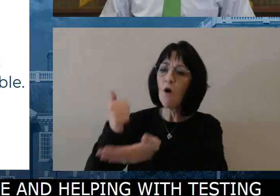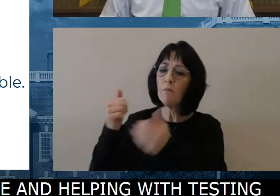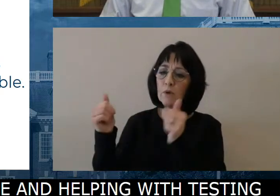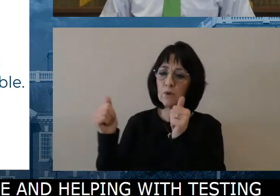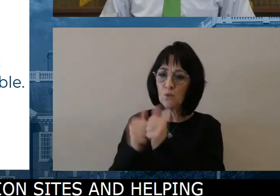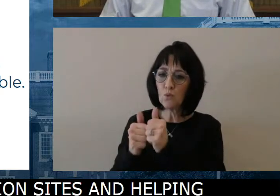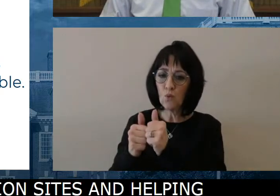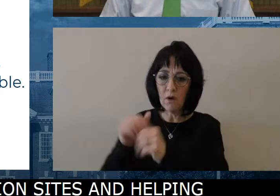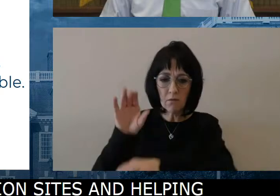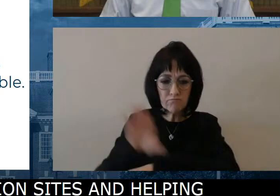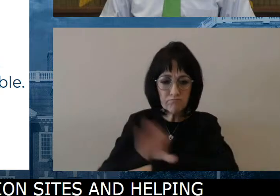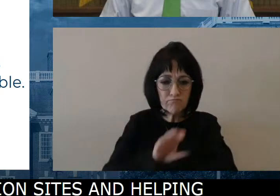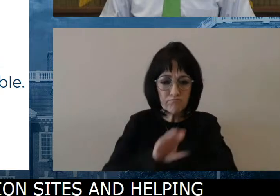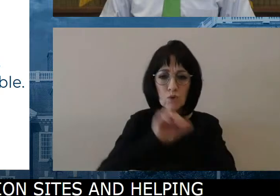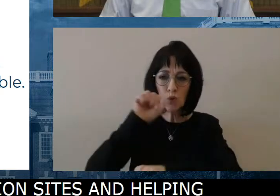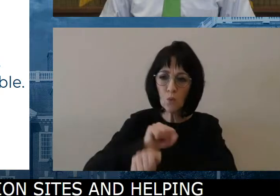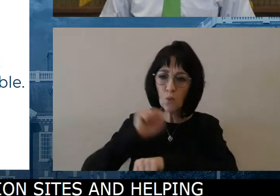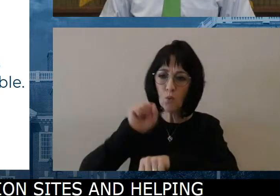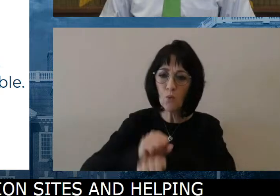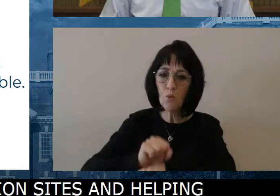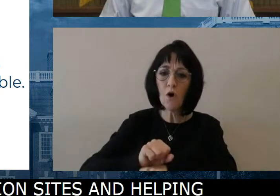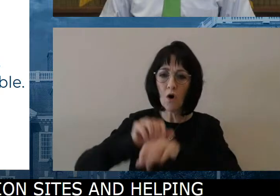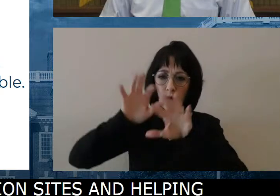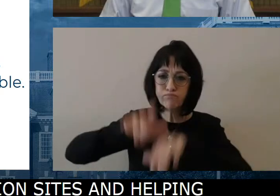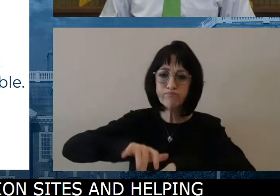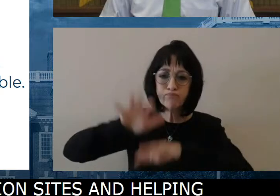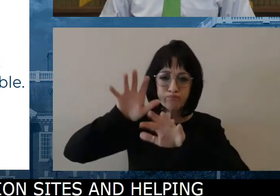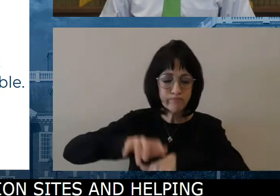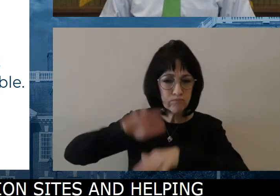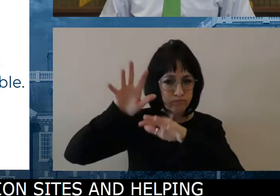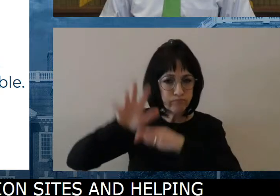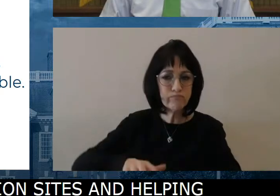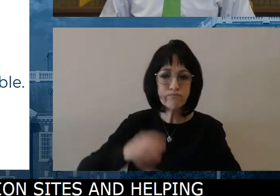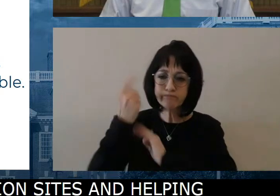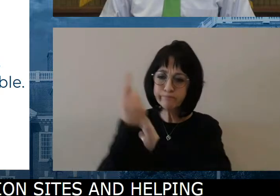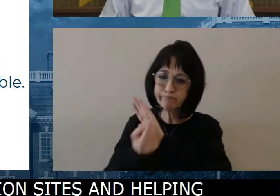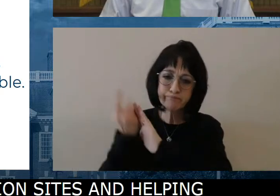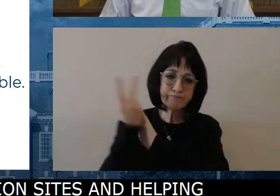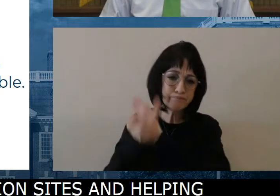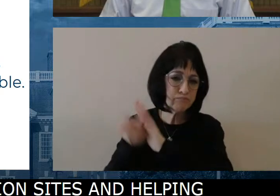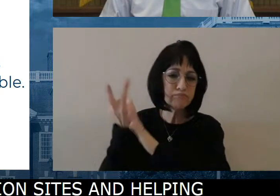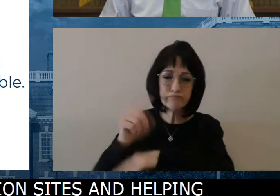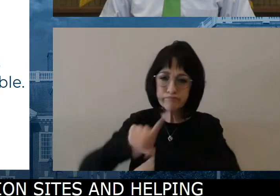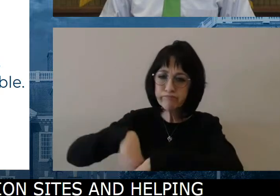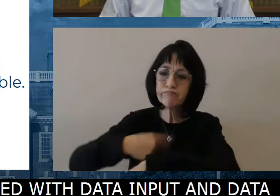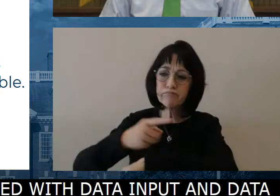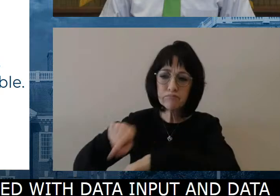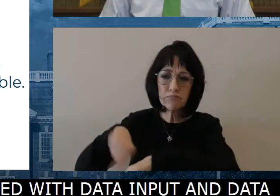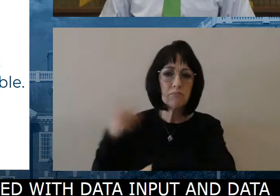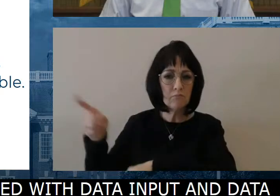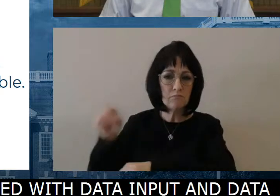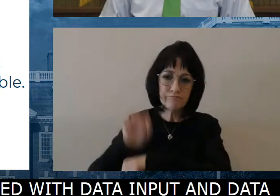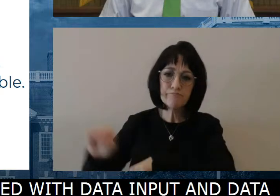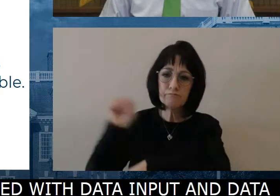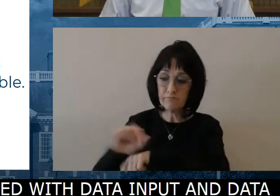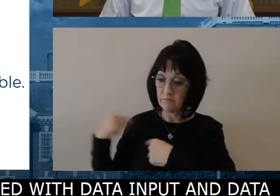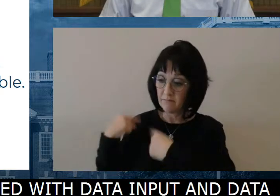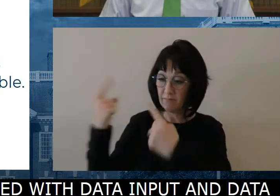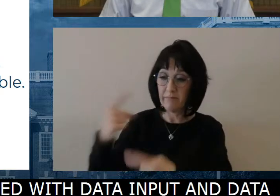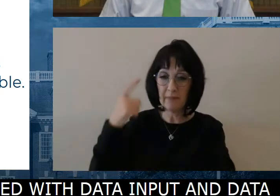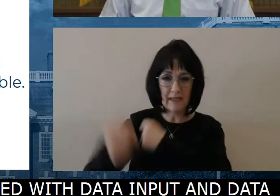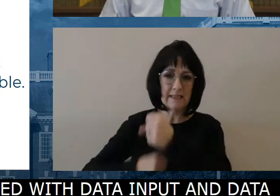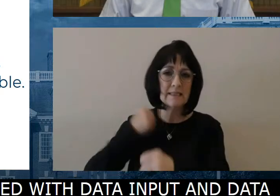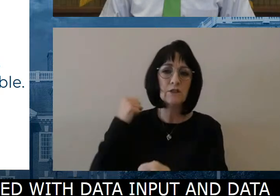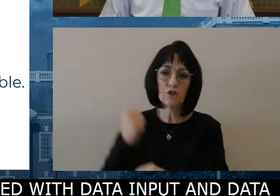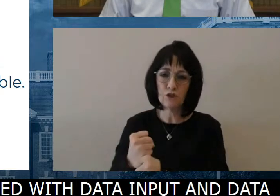data management. So incredibly important, and who've been so instrumental over the last year in helping our response